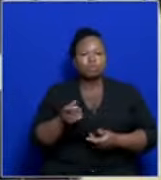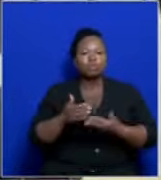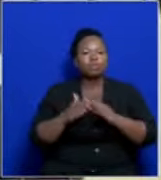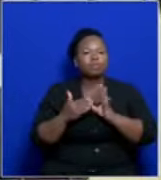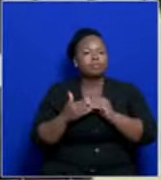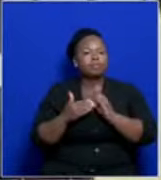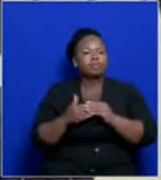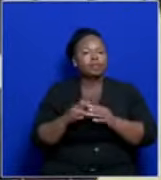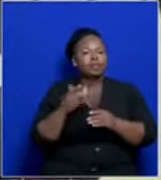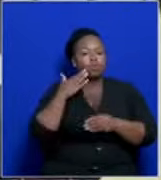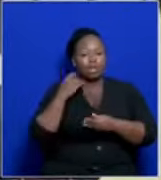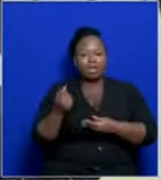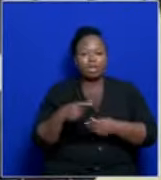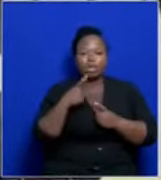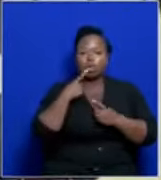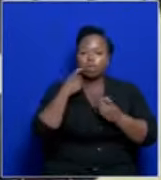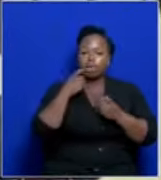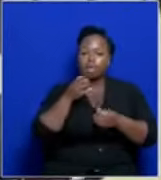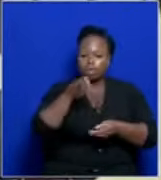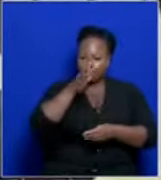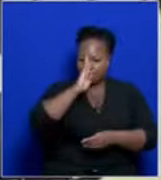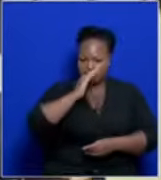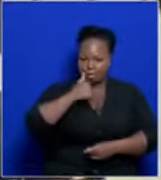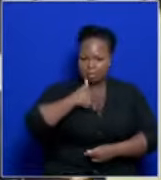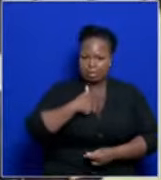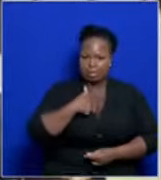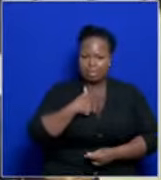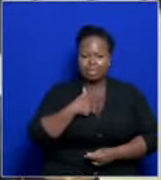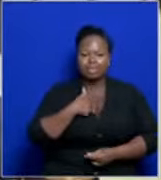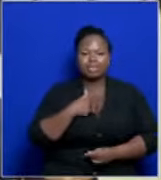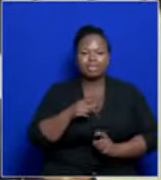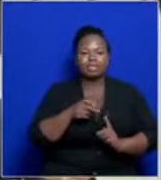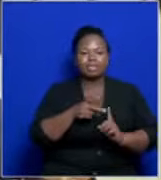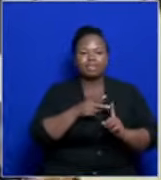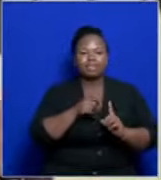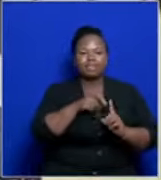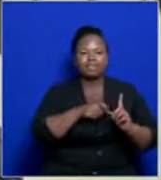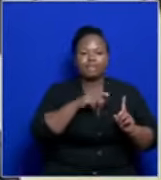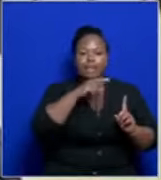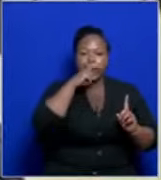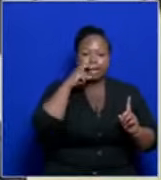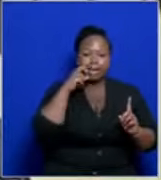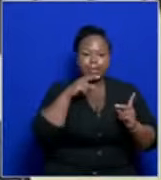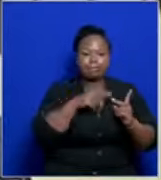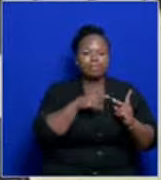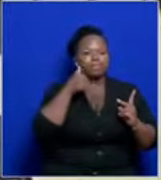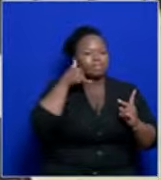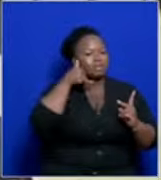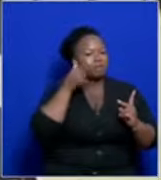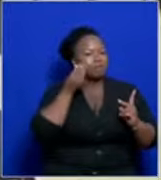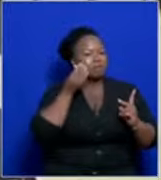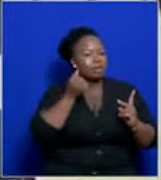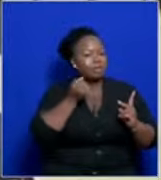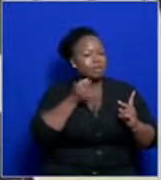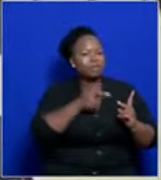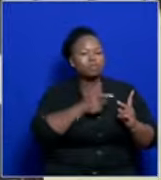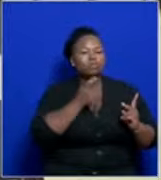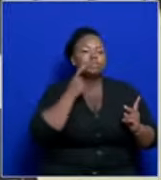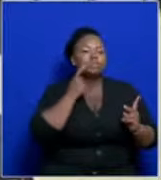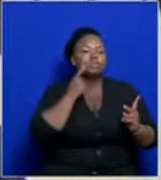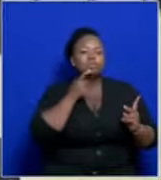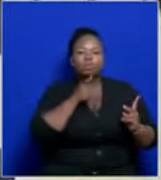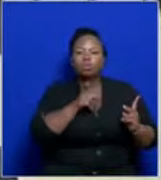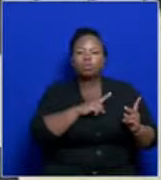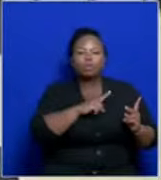complaint, he sent me the victim's name and cell phone number. So it was easy for me. He didn't want me to ask him,